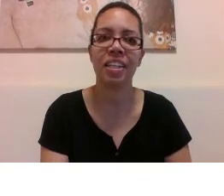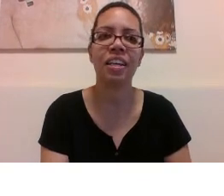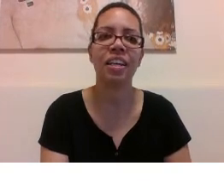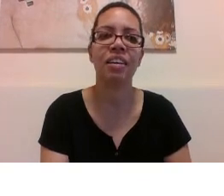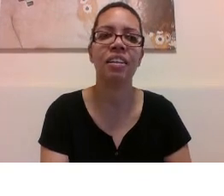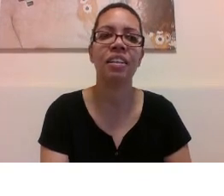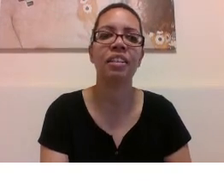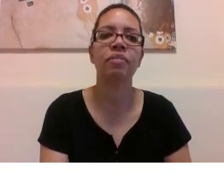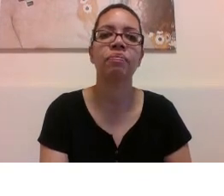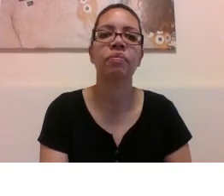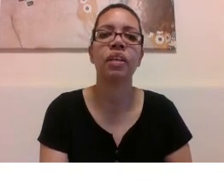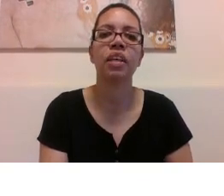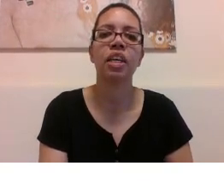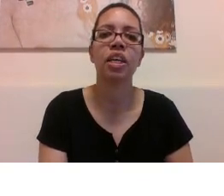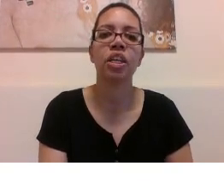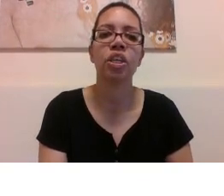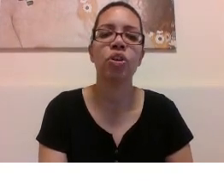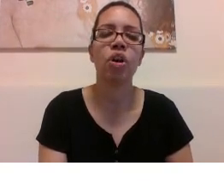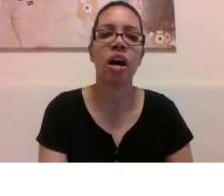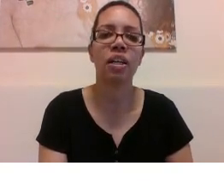I see.